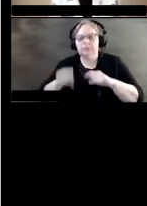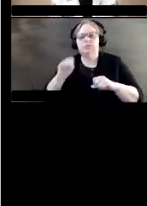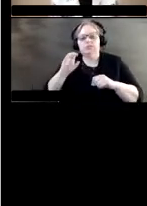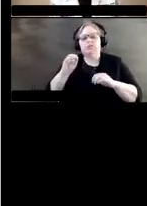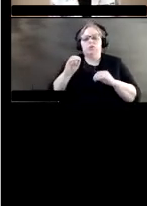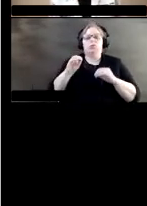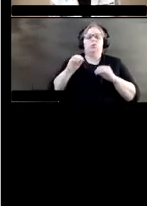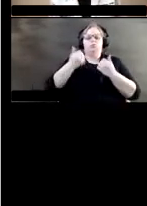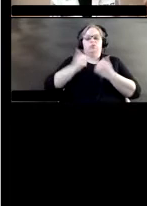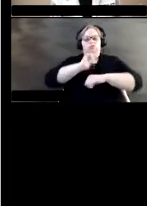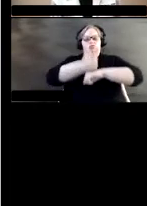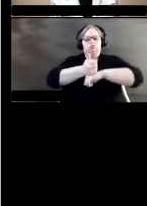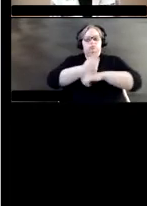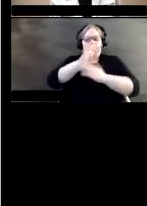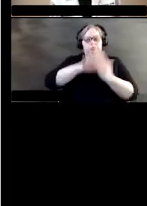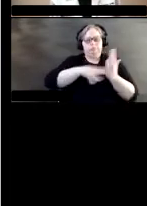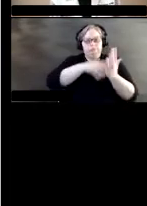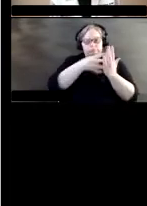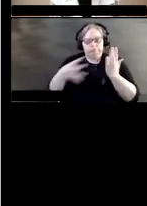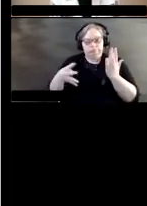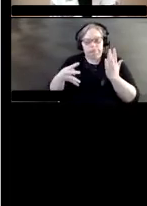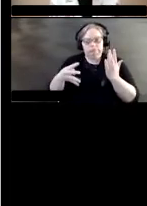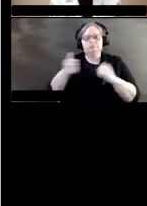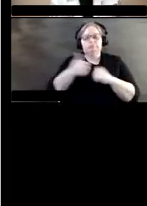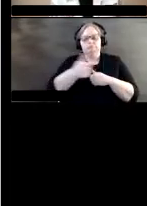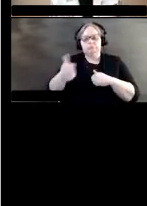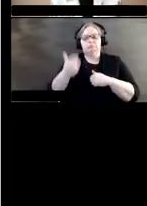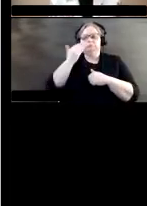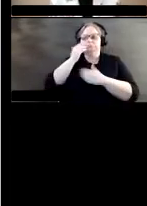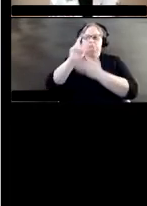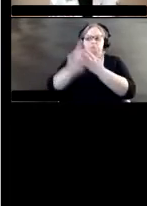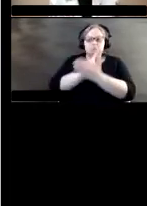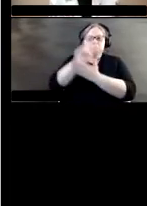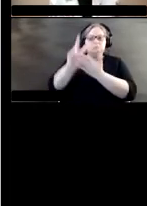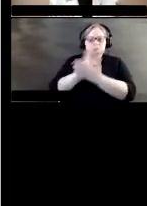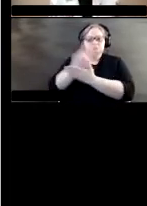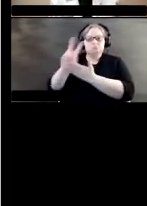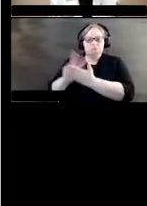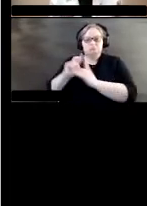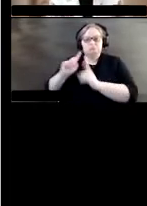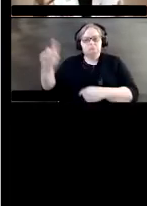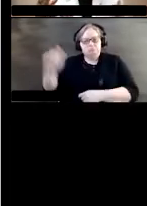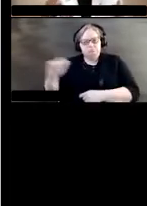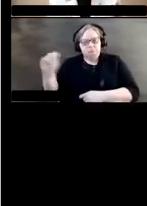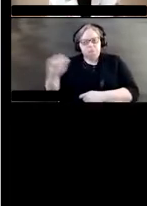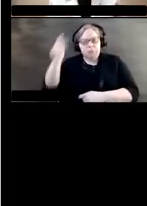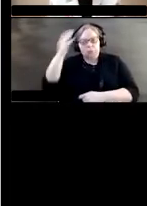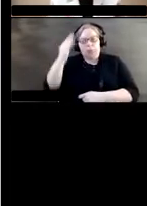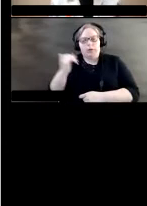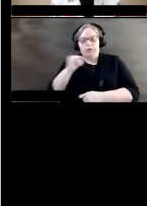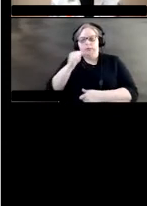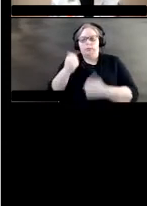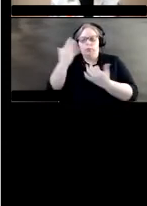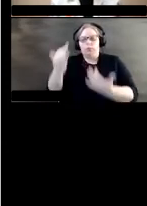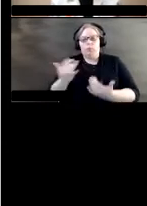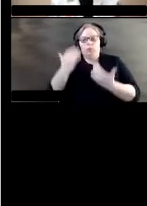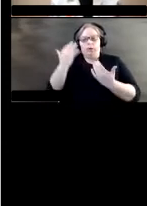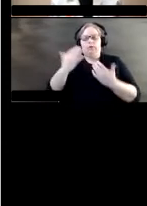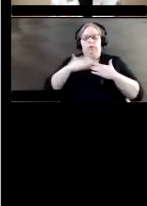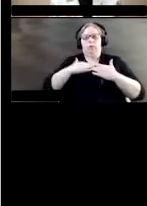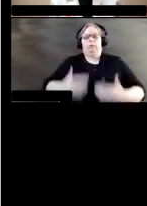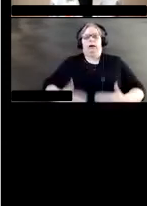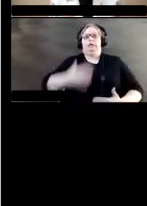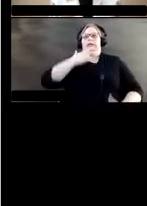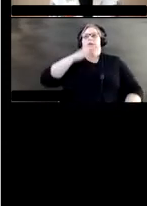sure that you're draining your bladder regularly so that it's not waiting for those pain receptors to tell you that it's